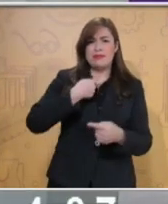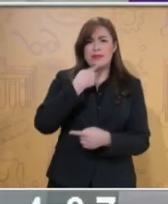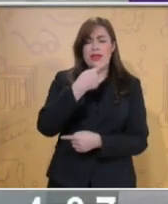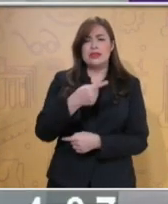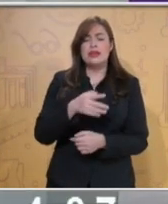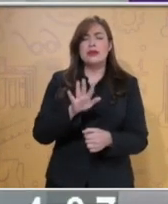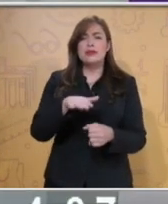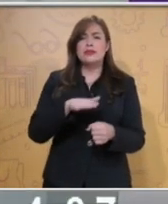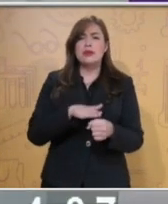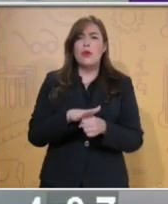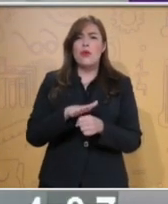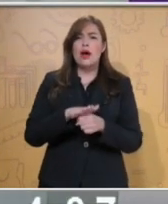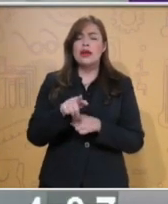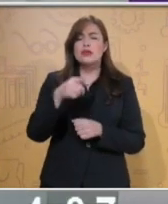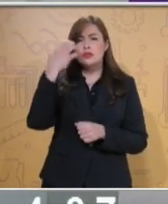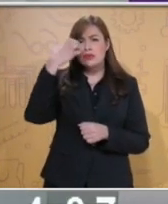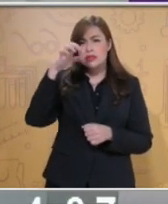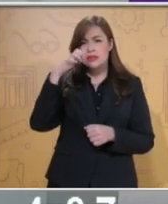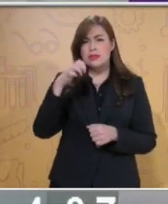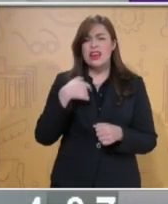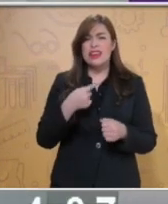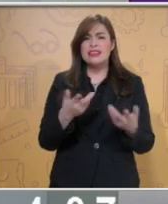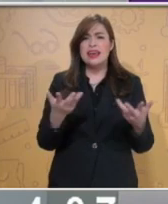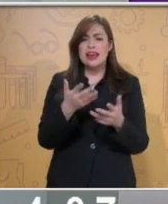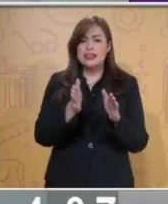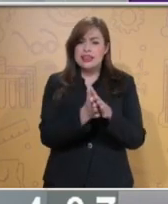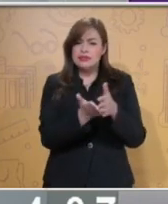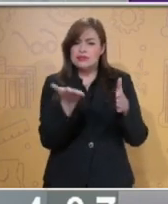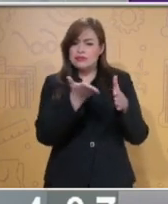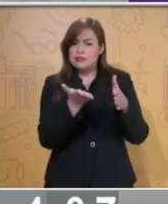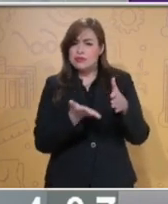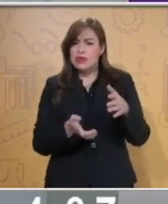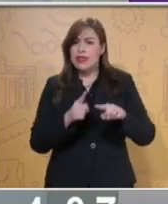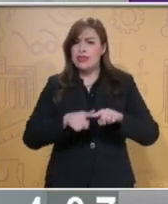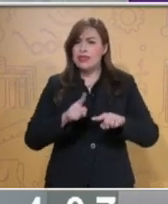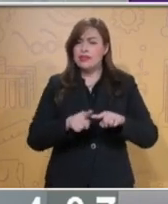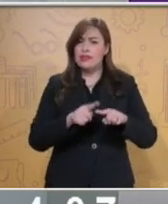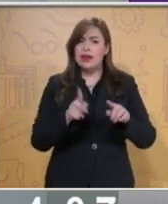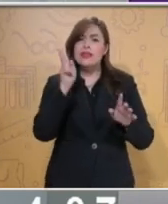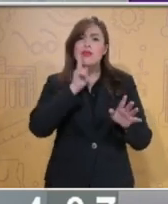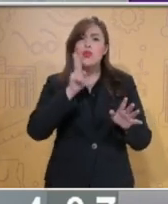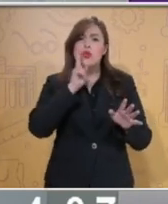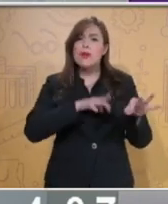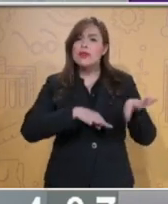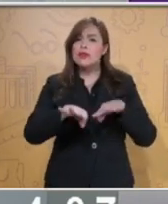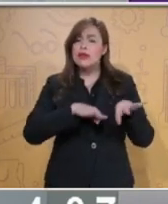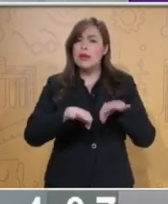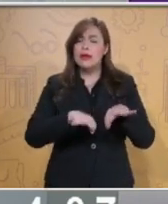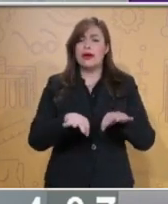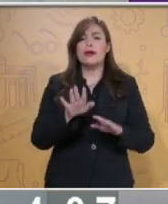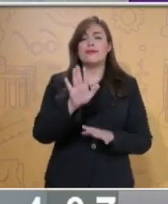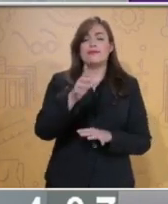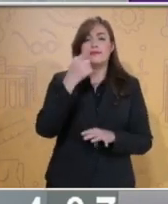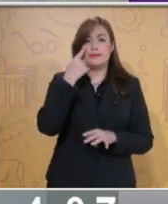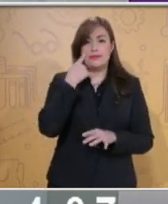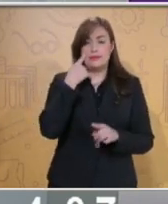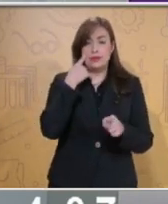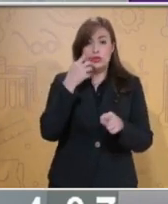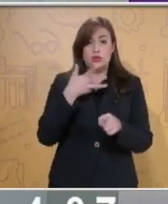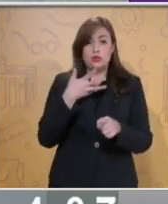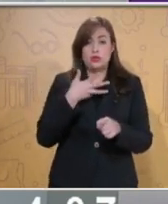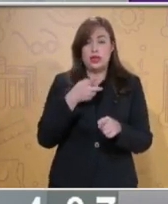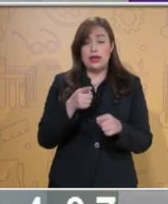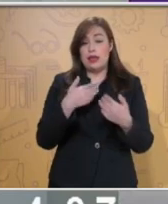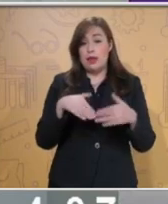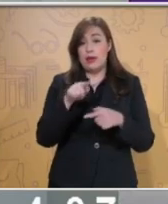experiences folder or the evidence folder. Pay attention to this. If you have contact with your English teacher, maybe he or she